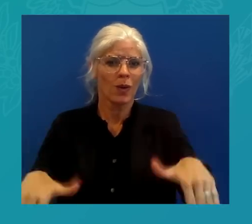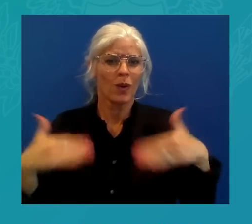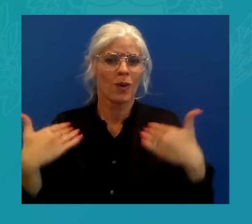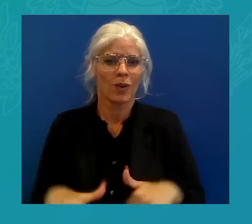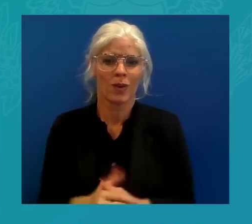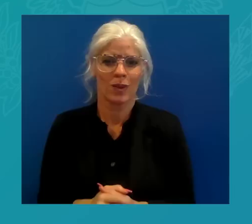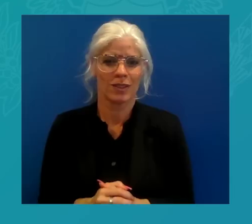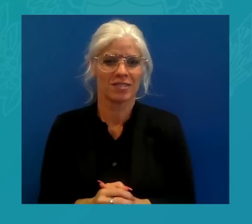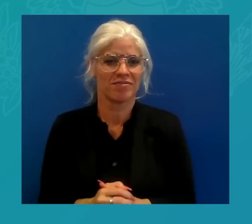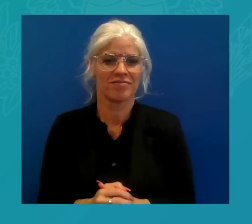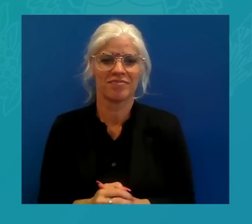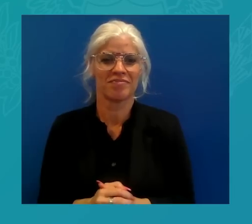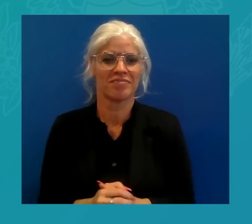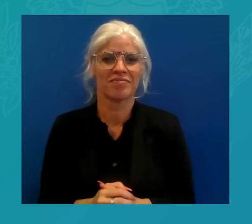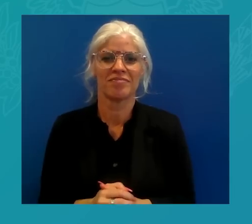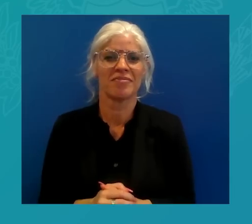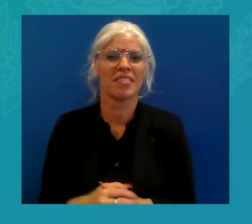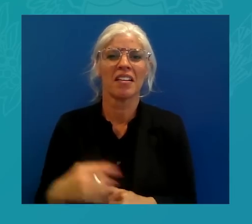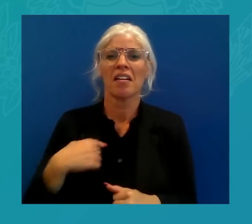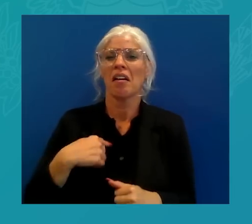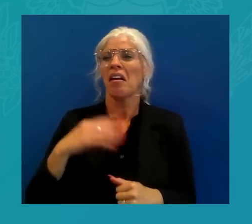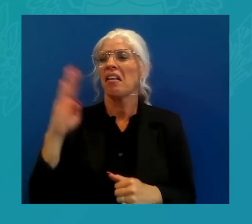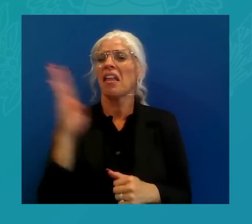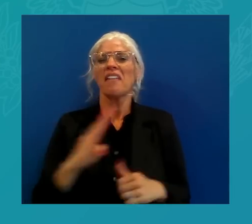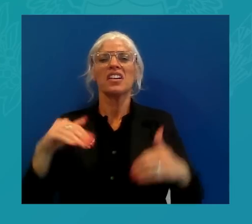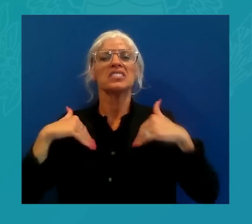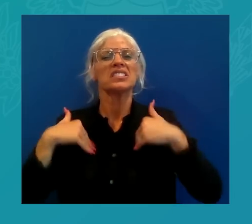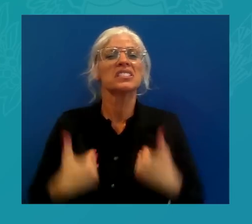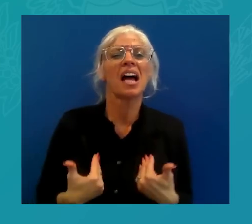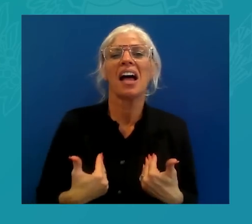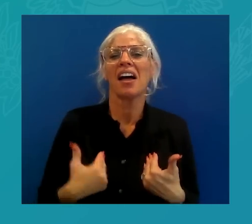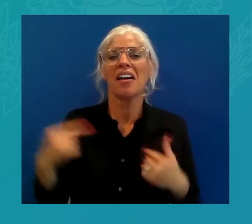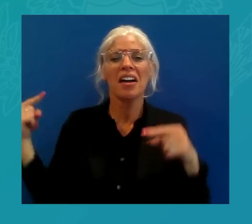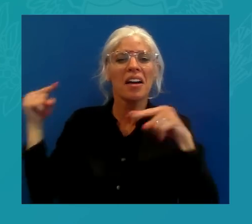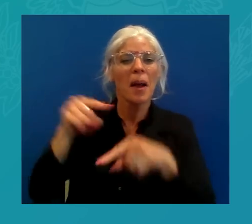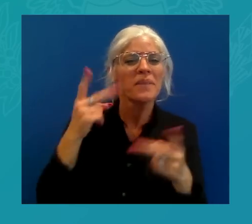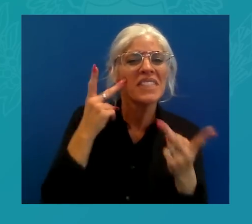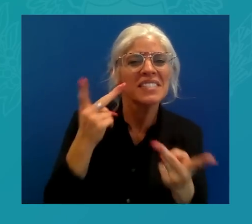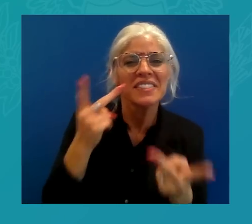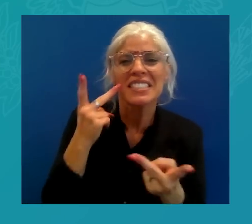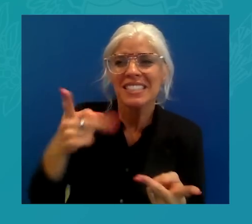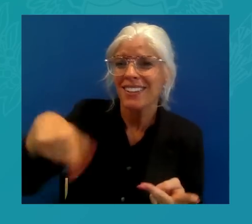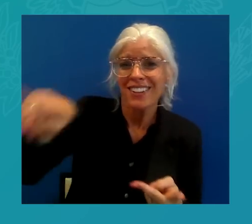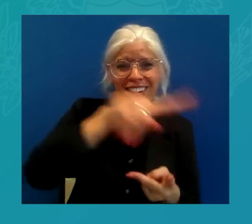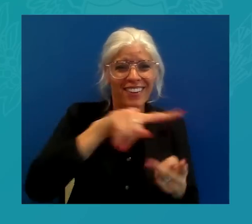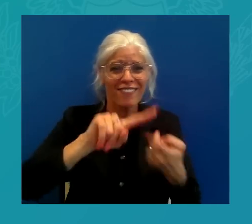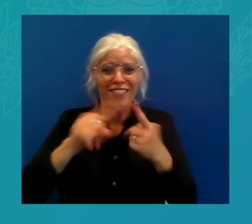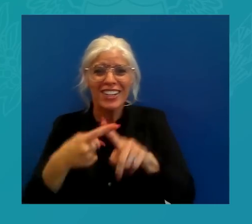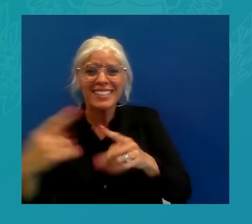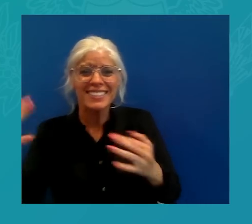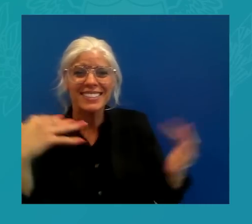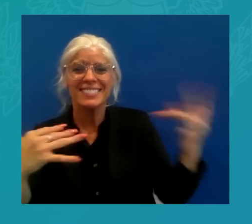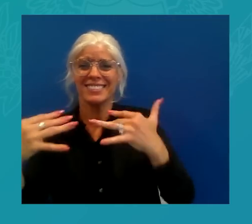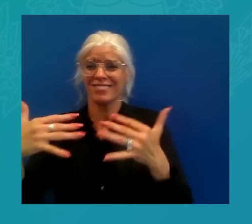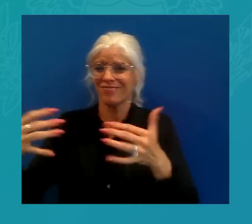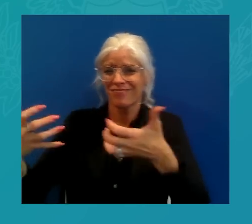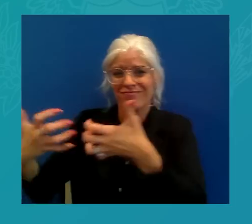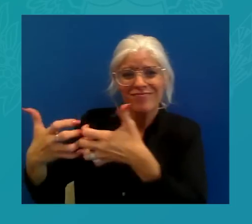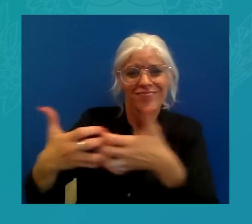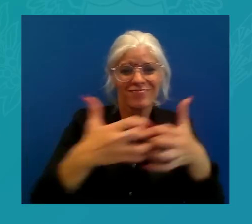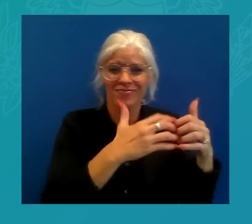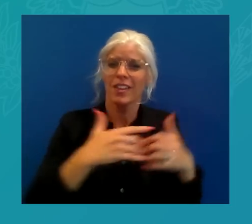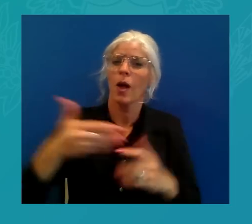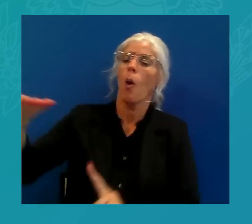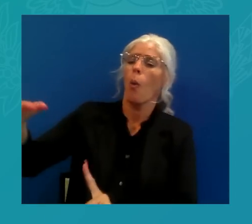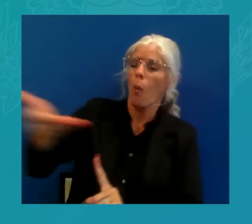of saying to visiting friends and colleagues, welcome to the Bahamas. The last time